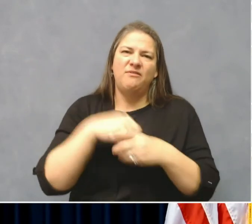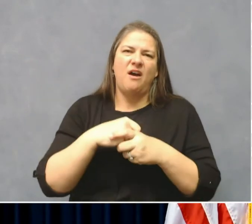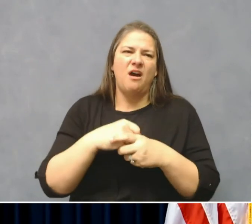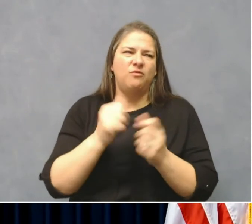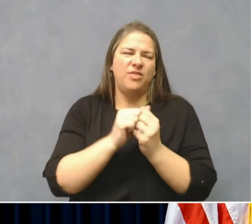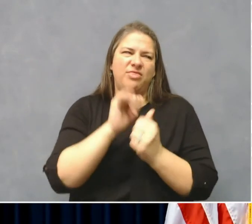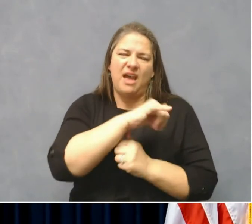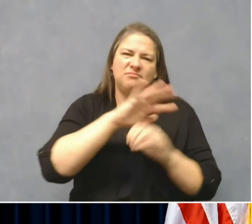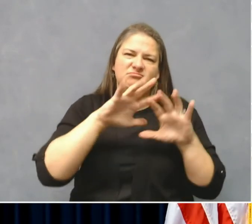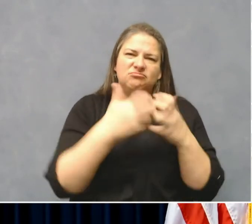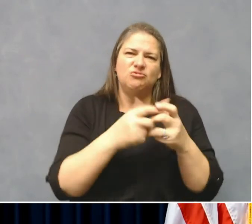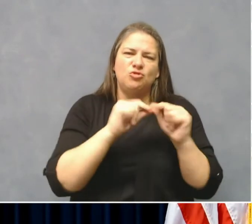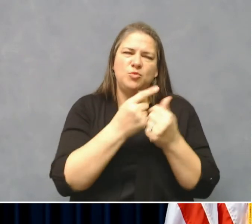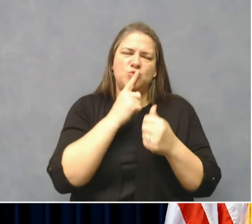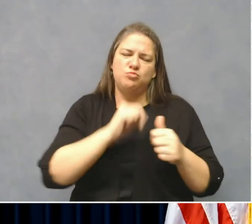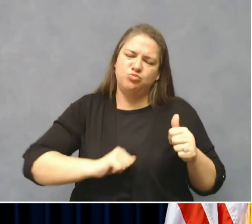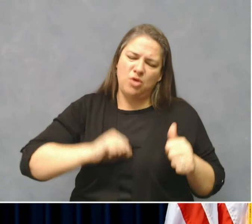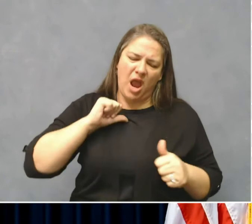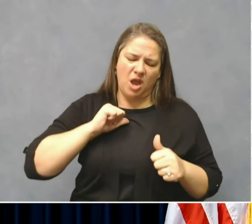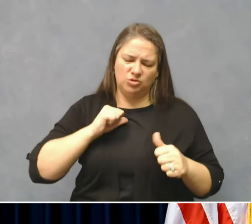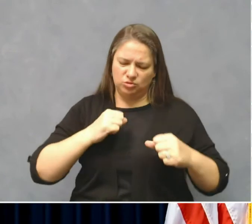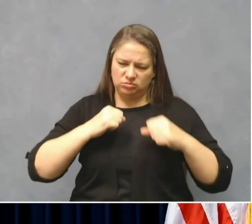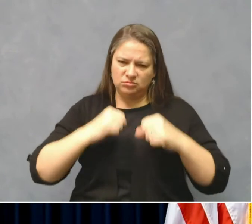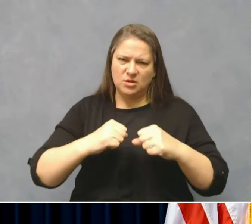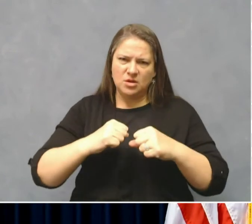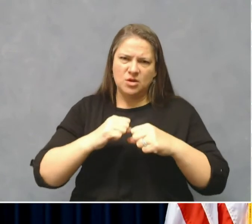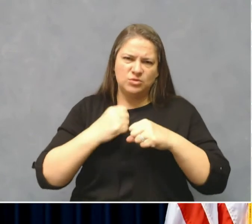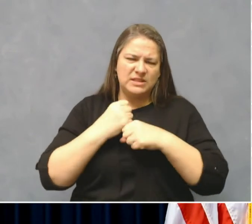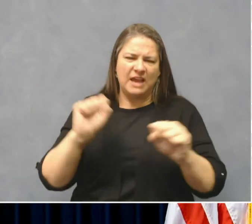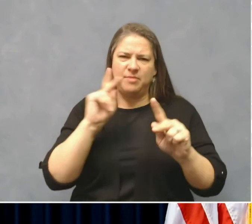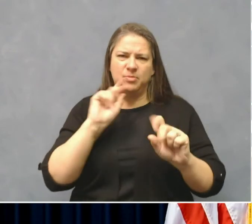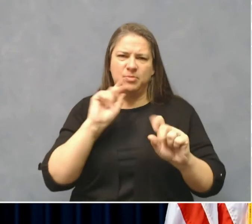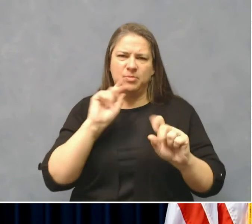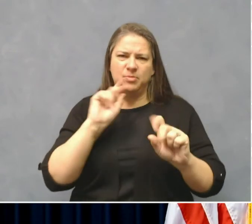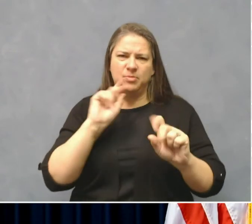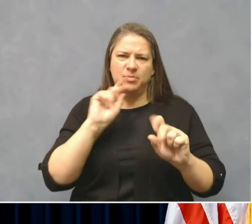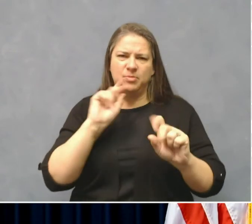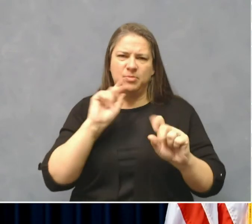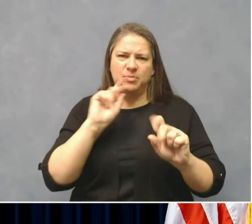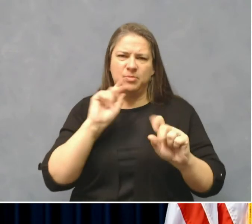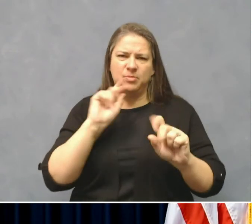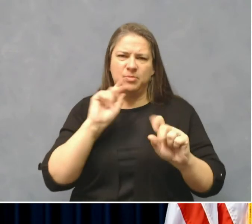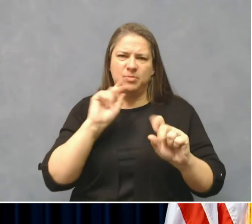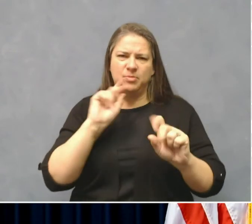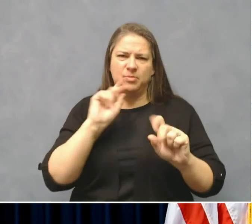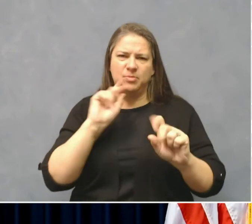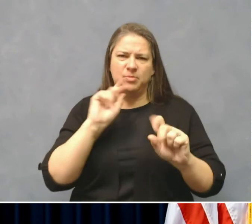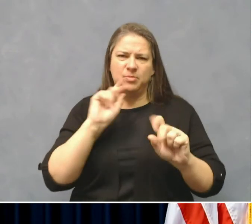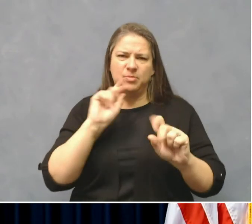proud of and that saved lives. And yes, I know that there are consequences,